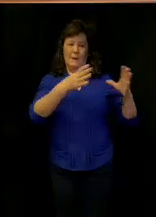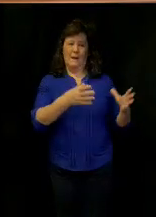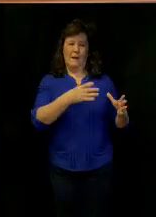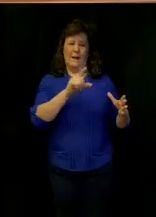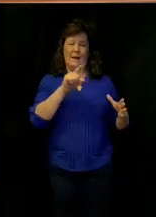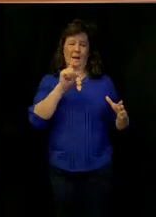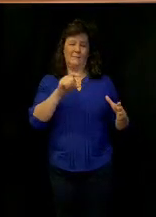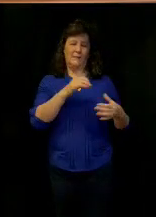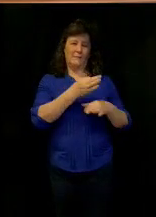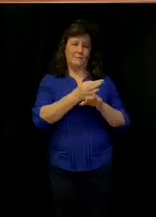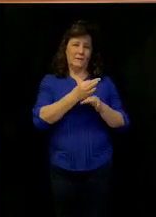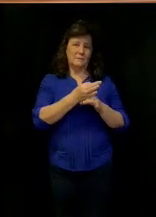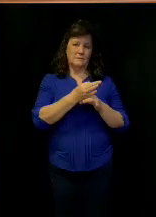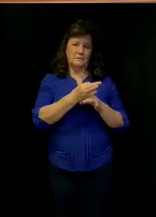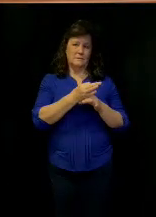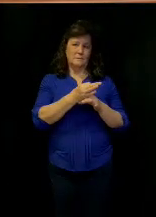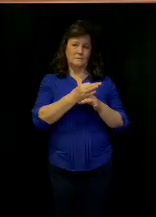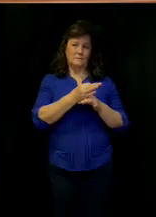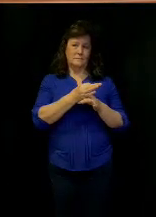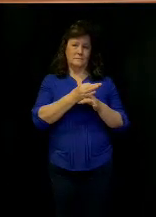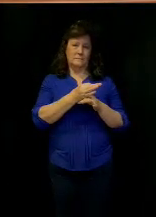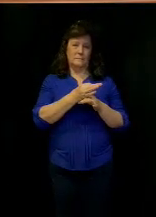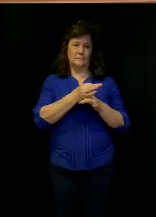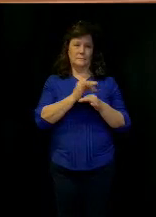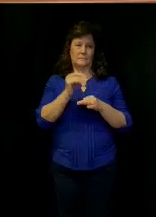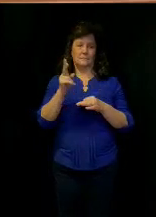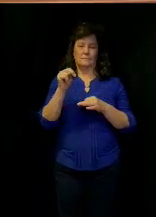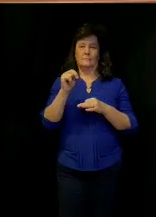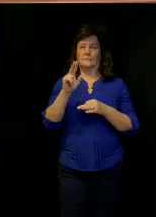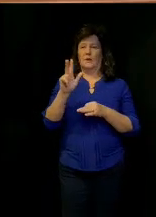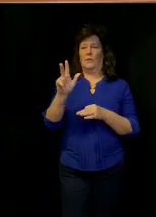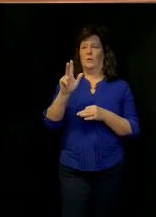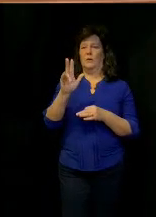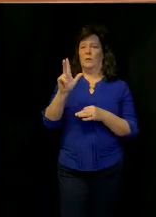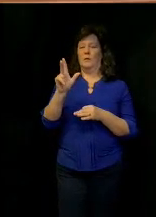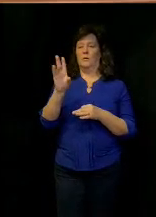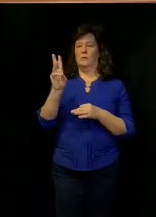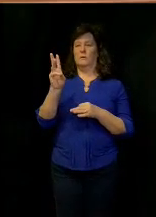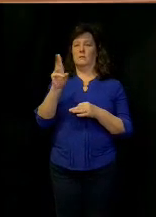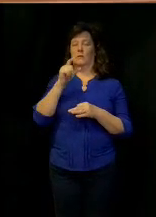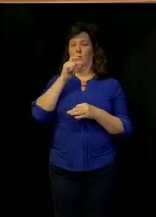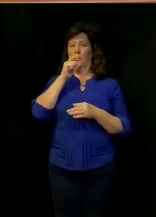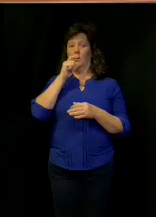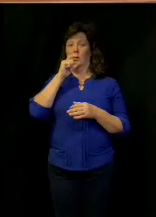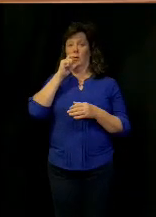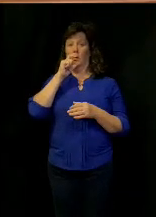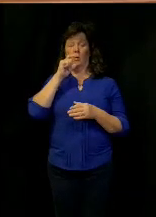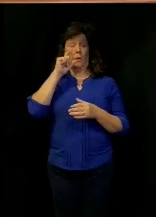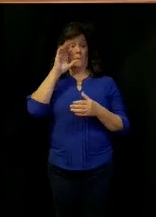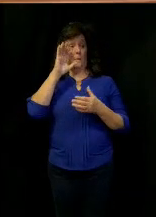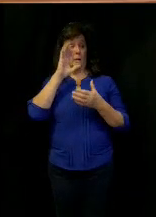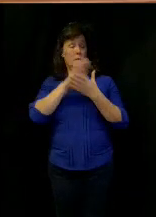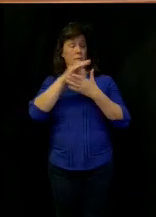corrected. Look at this, John 3:36. He who believes in the Son has everlasting life.